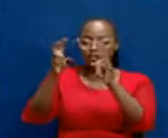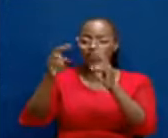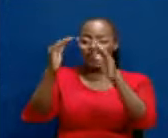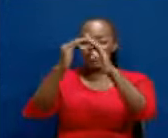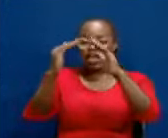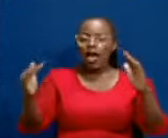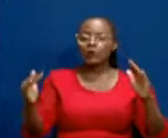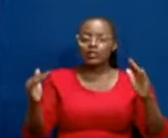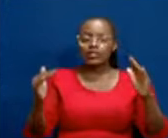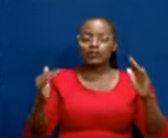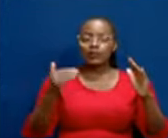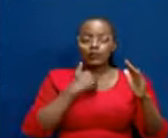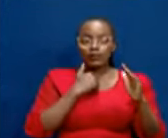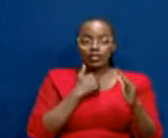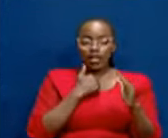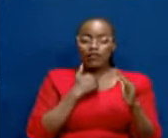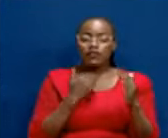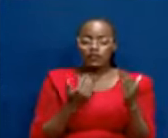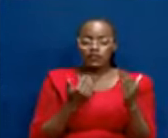house